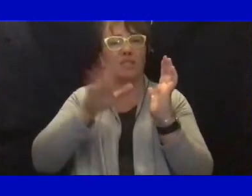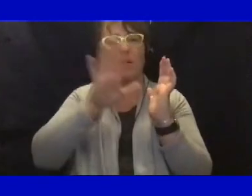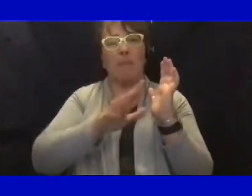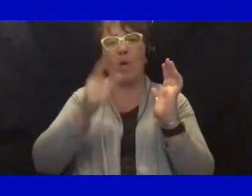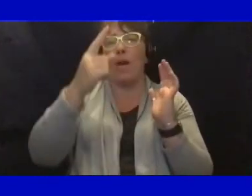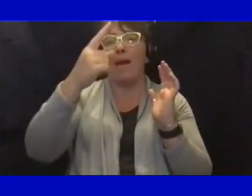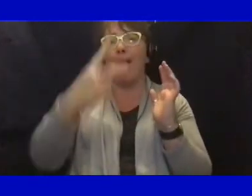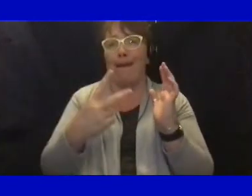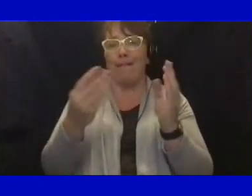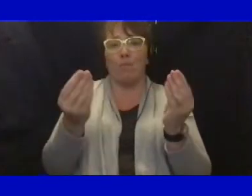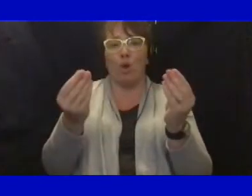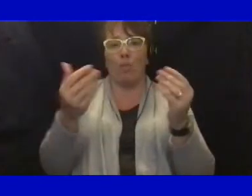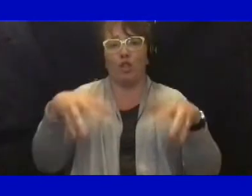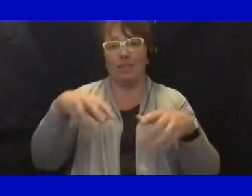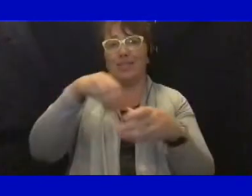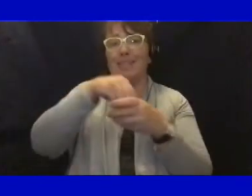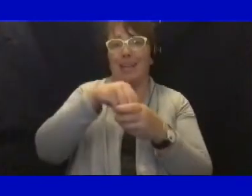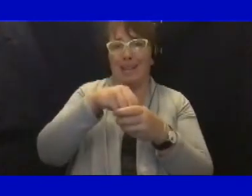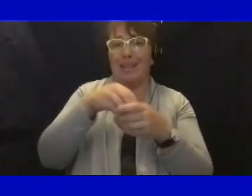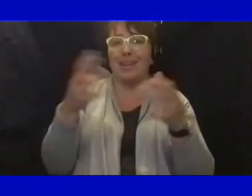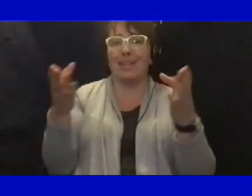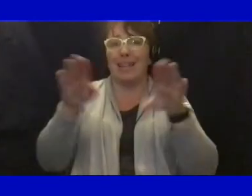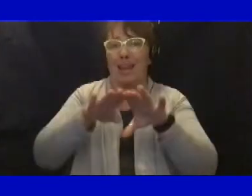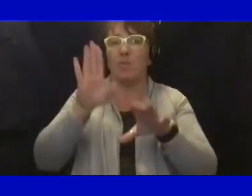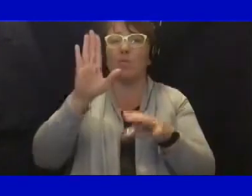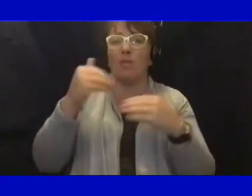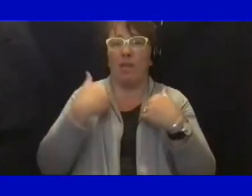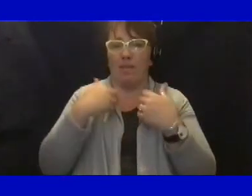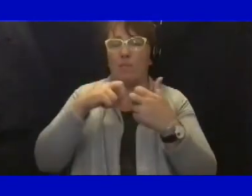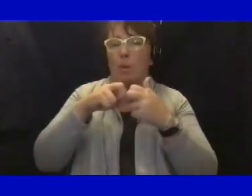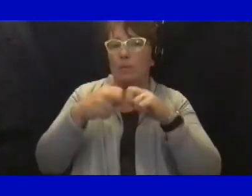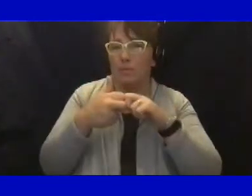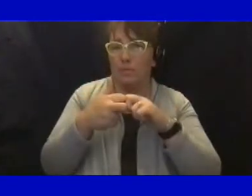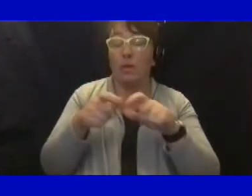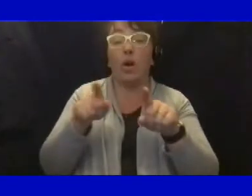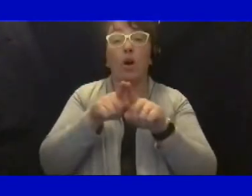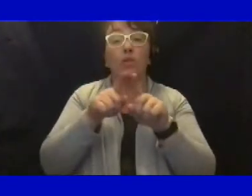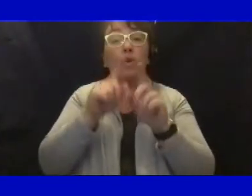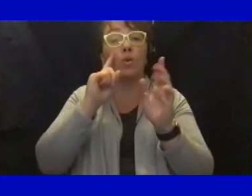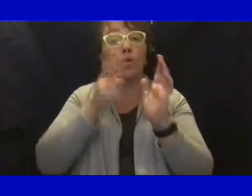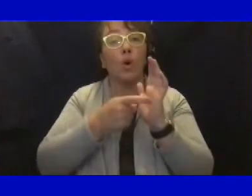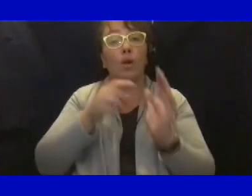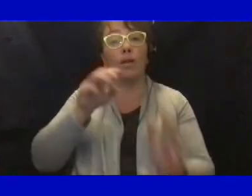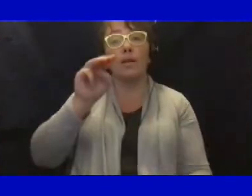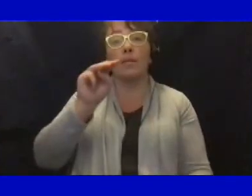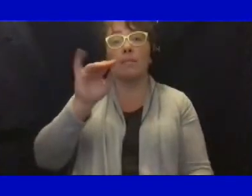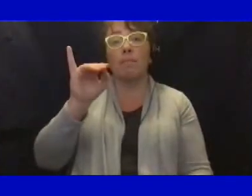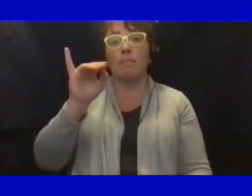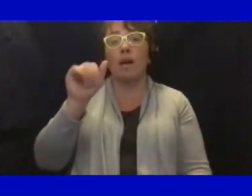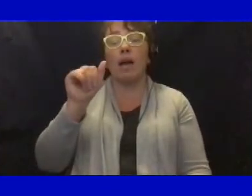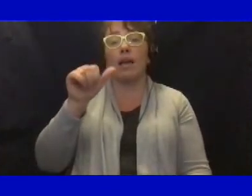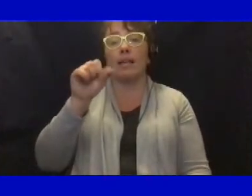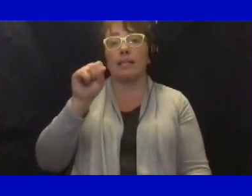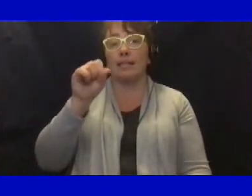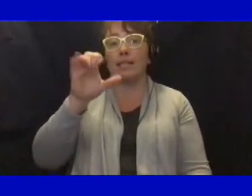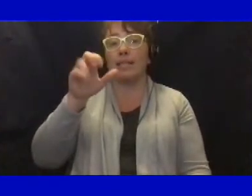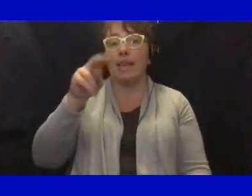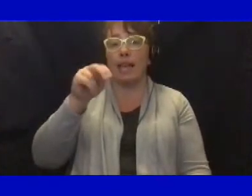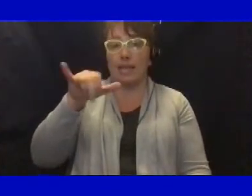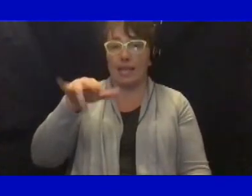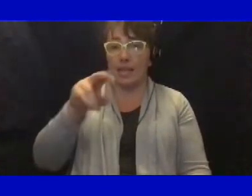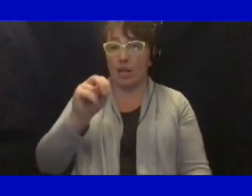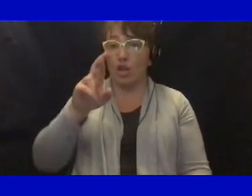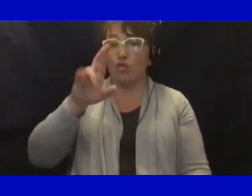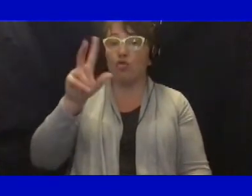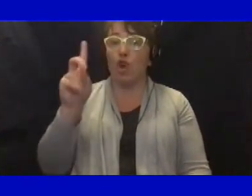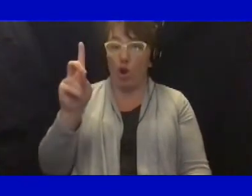rains hard. The other thing they noticed is that Myers Canyon Road, it runs right adjacent to Myers Canyon Creek, and that they expect that they're going to